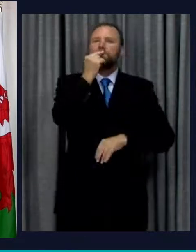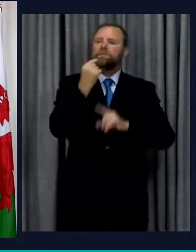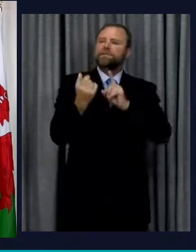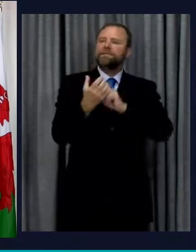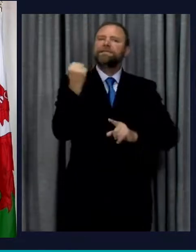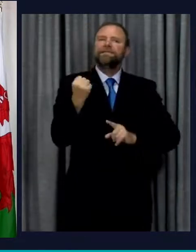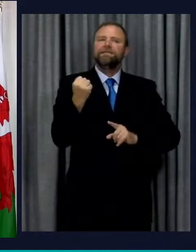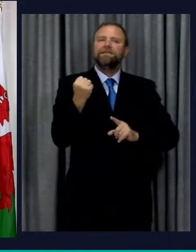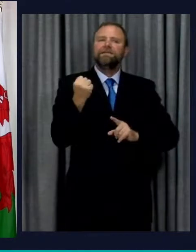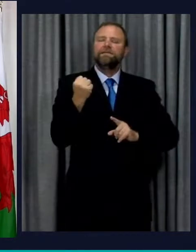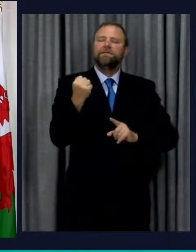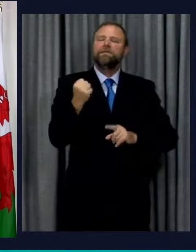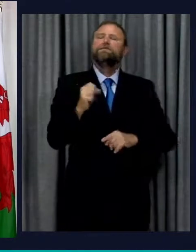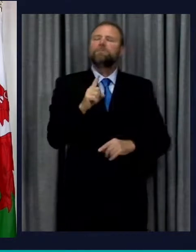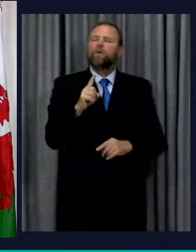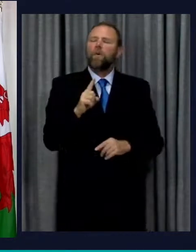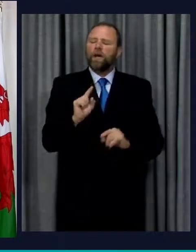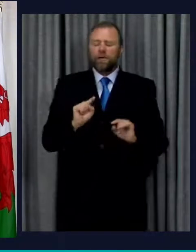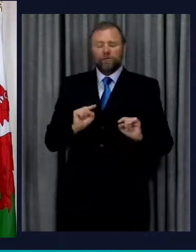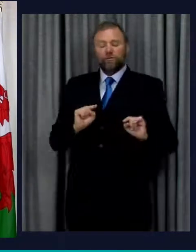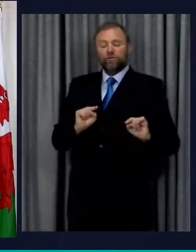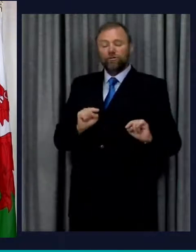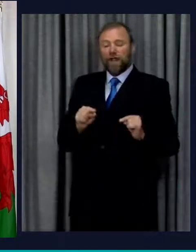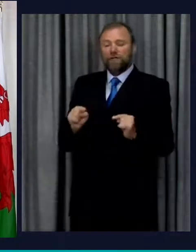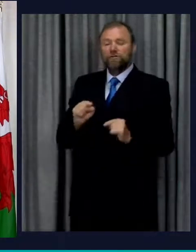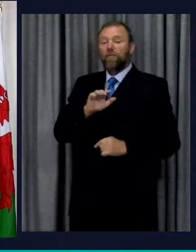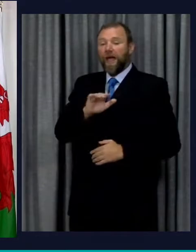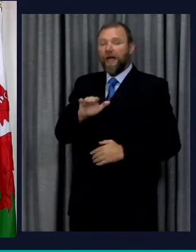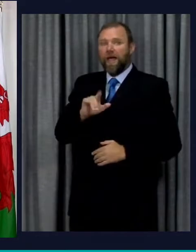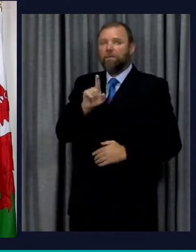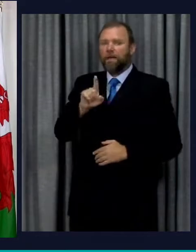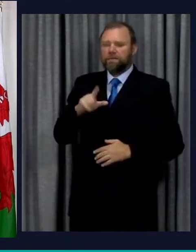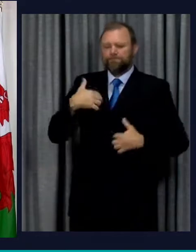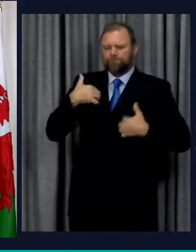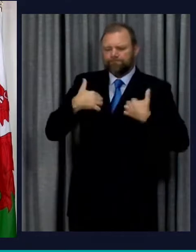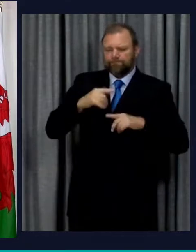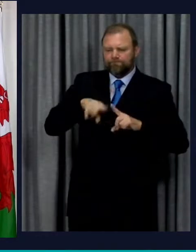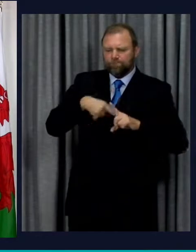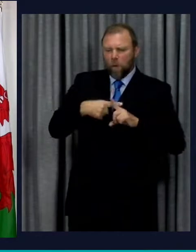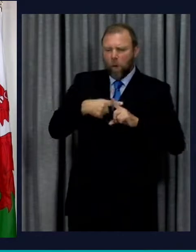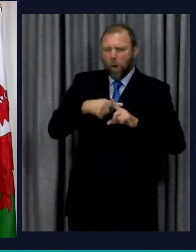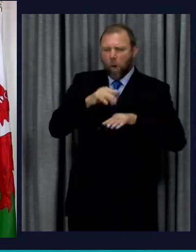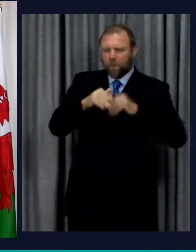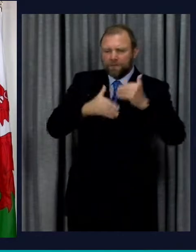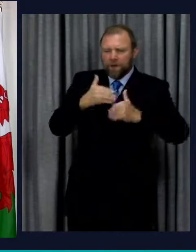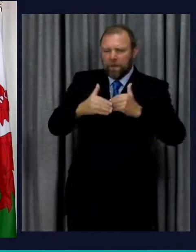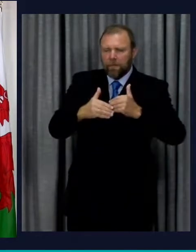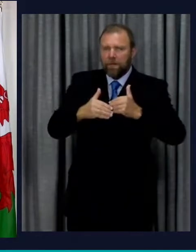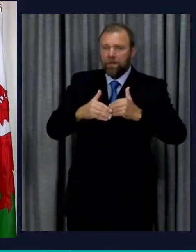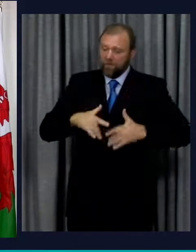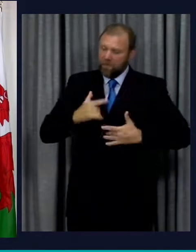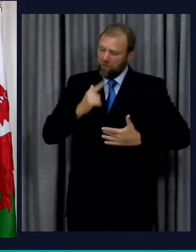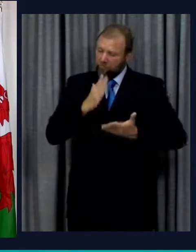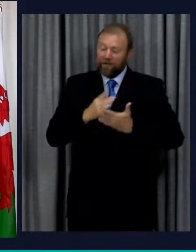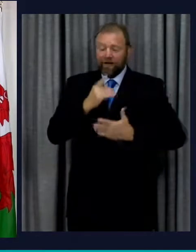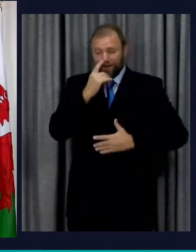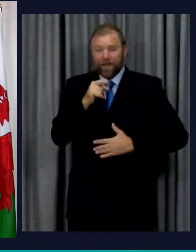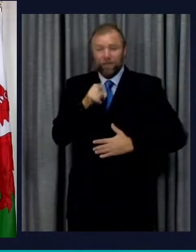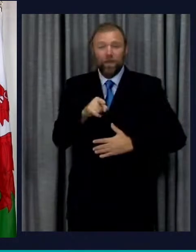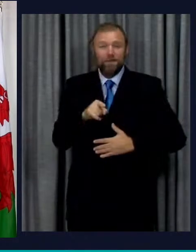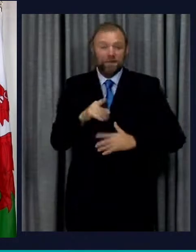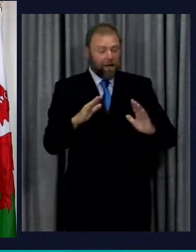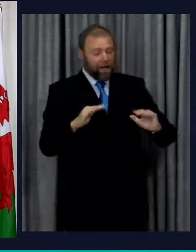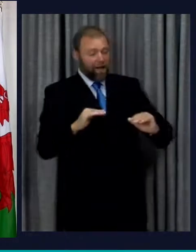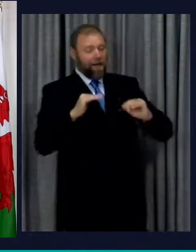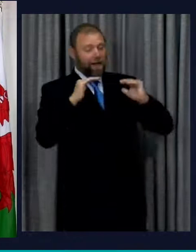there's challenge, yes, but there should also be a route for optimism and an expectation that we really can do this. That's high-skilled jobs, as well